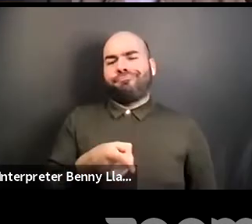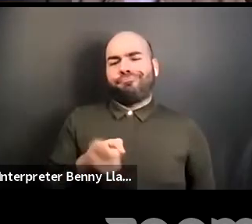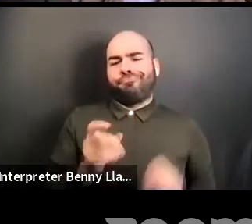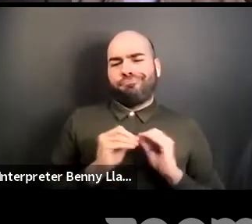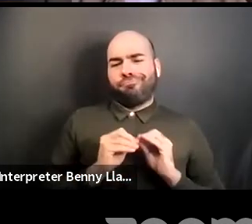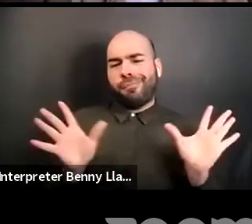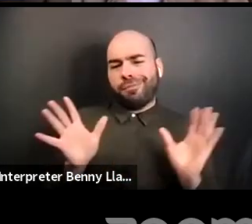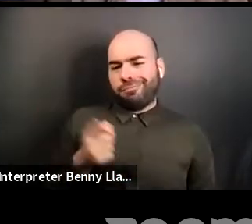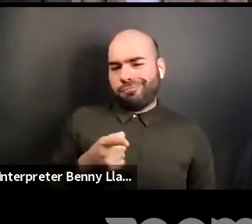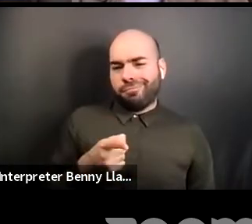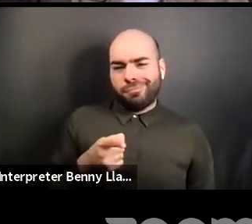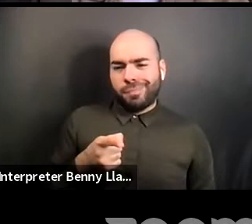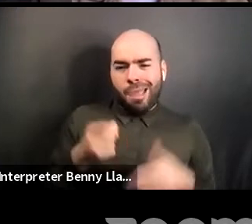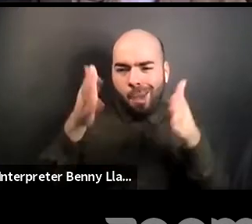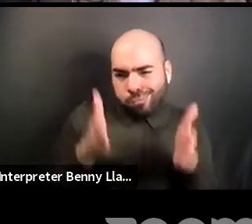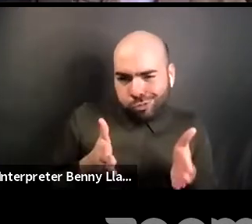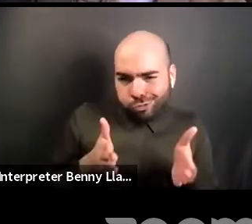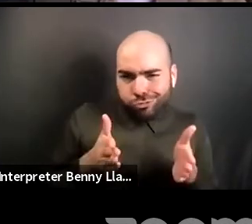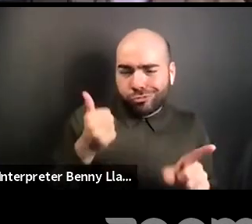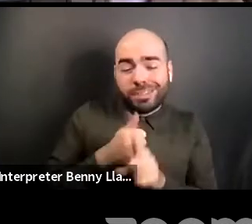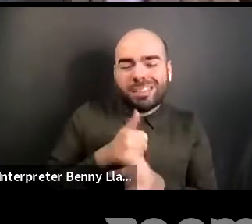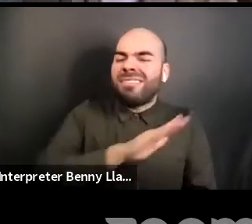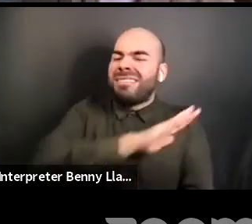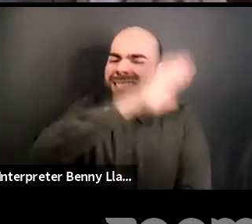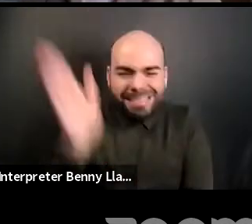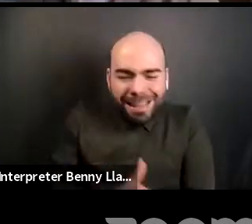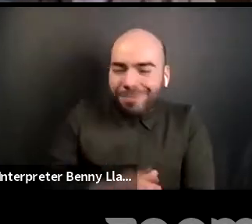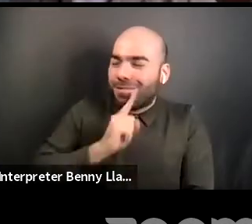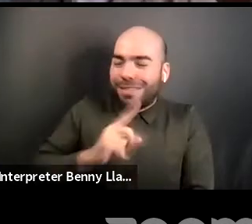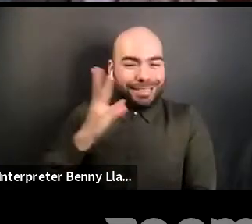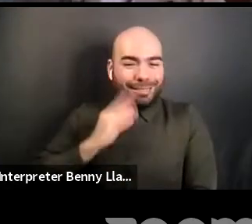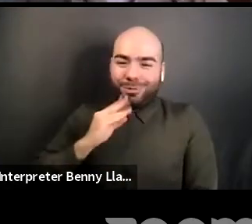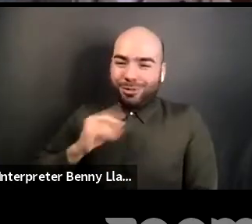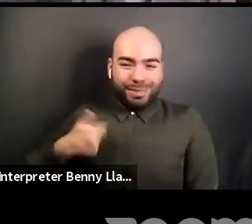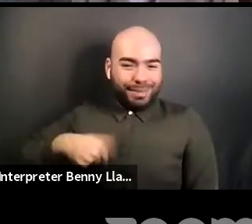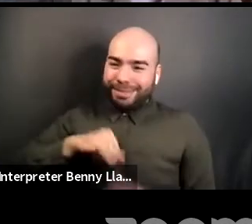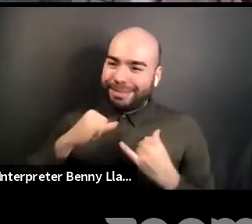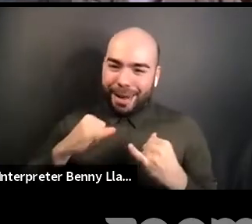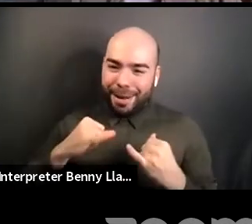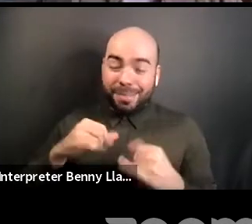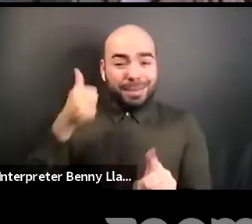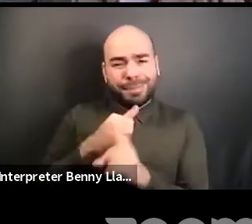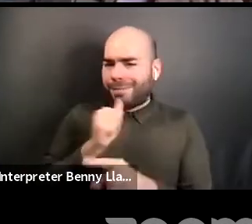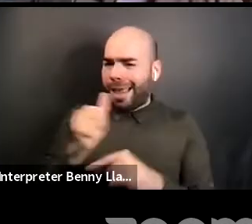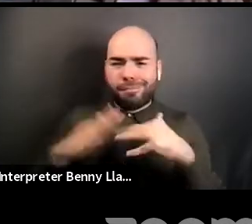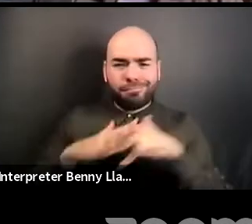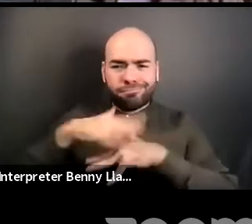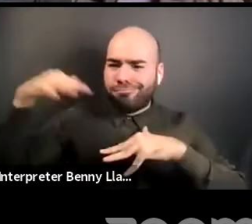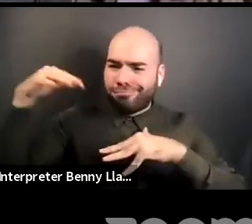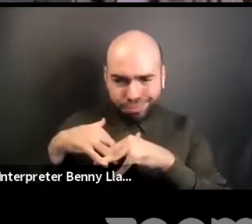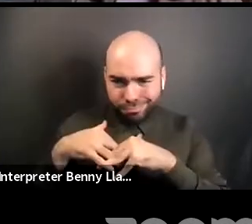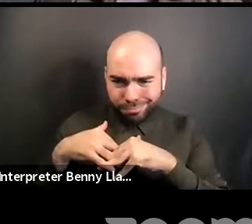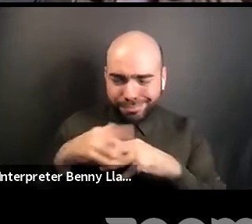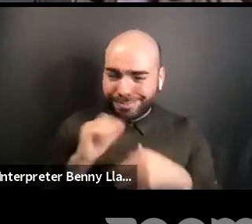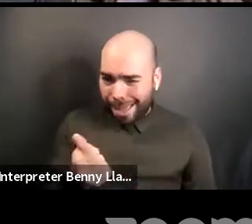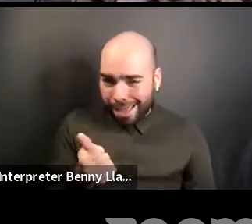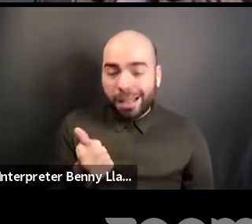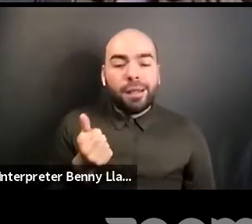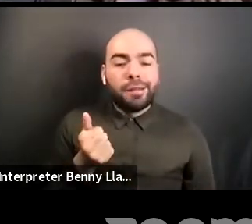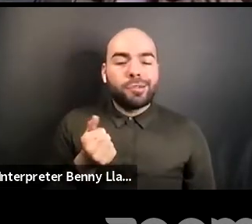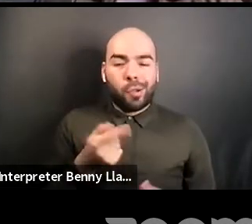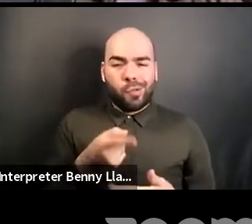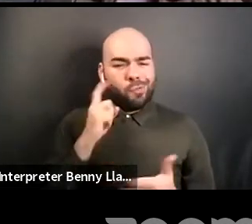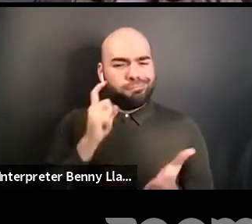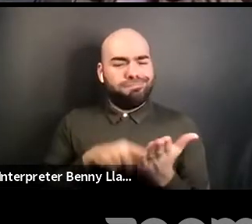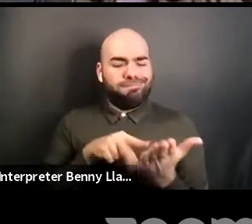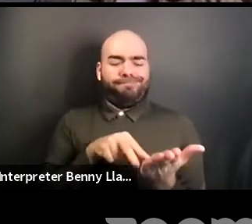stepped into our skin. And it's like, this is a little weird right here. So a